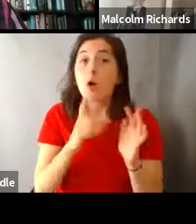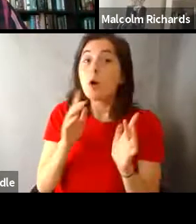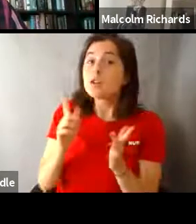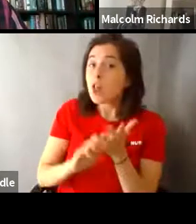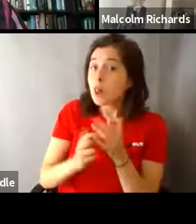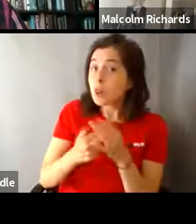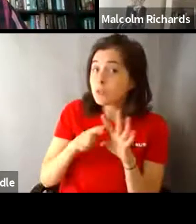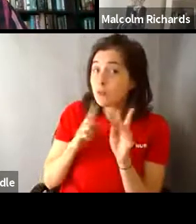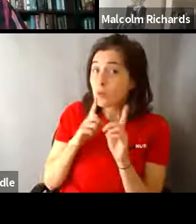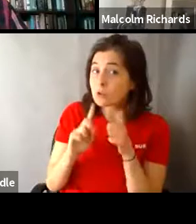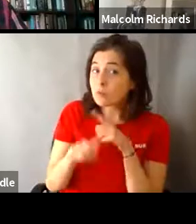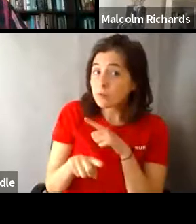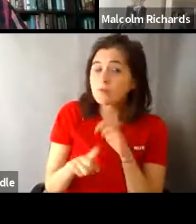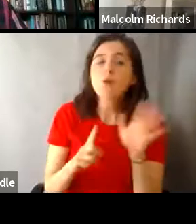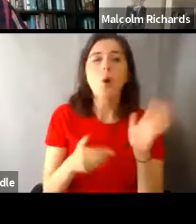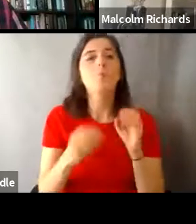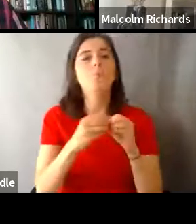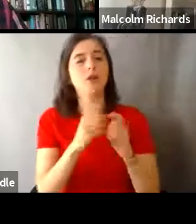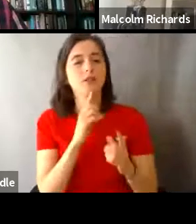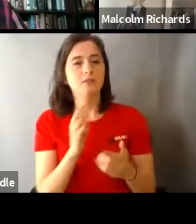No, you go, Bernard.